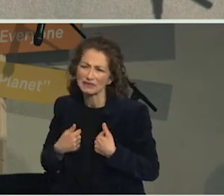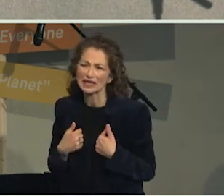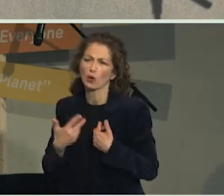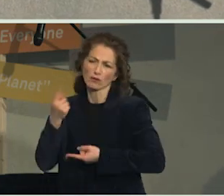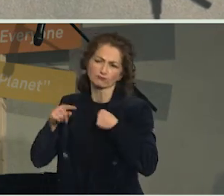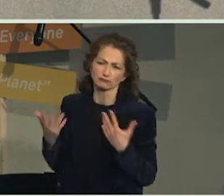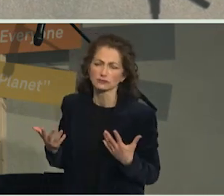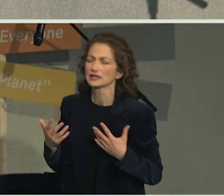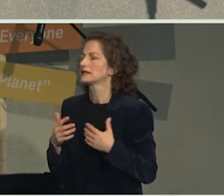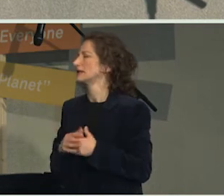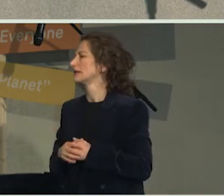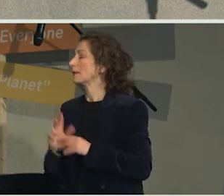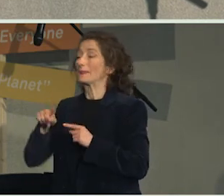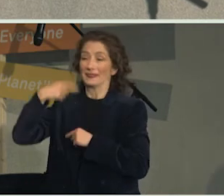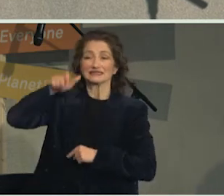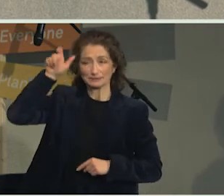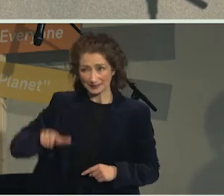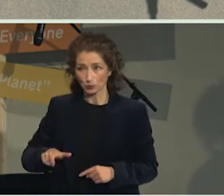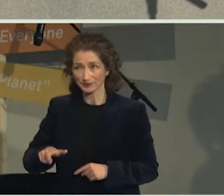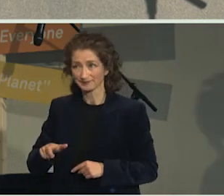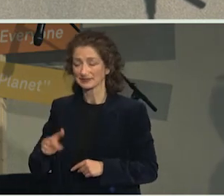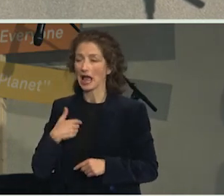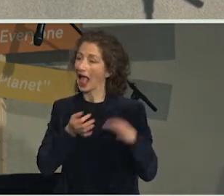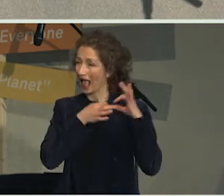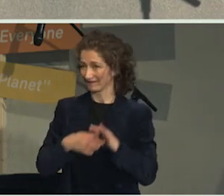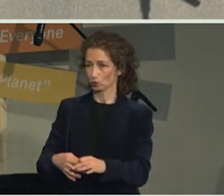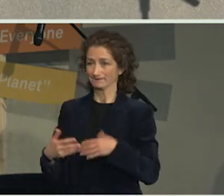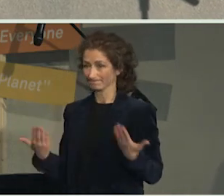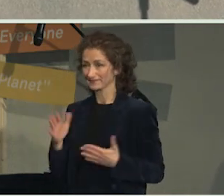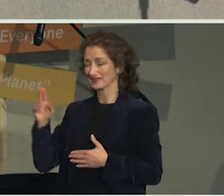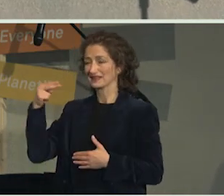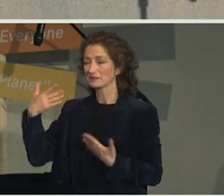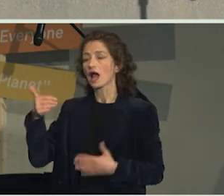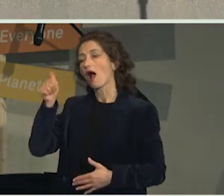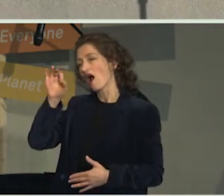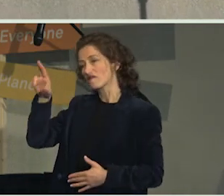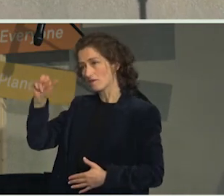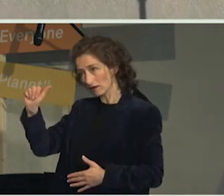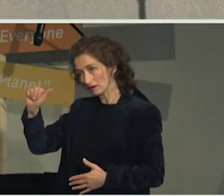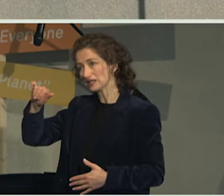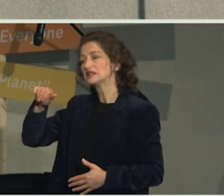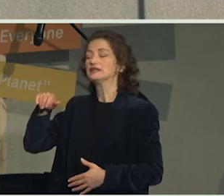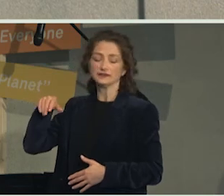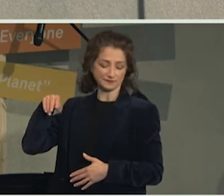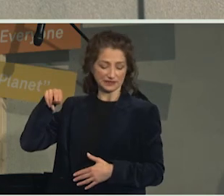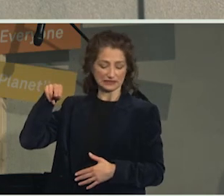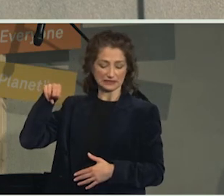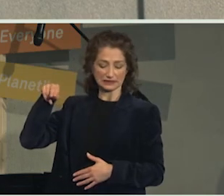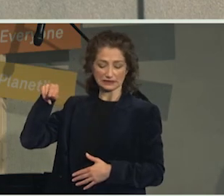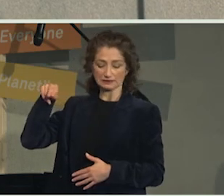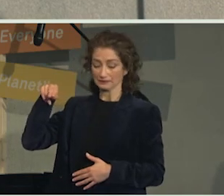stage. So the next person who I am introducing to the stage, her name is Afra Jaichi. Is